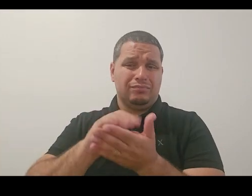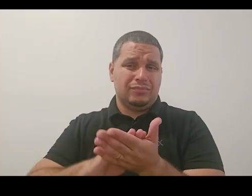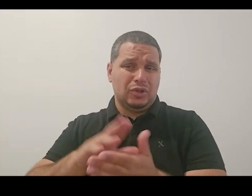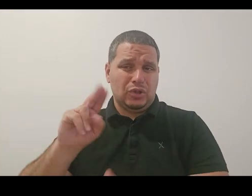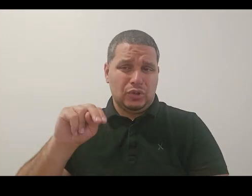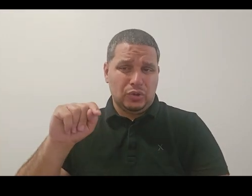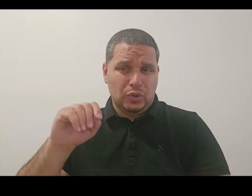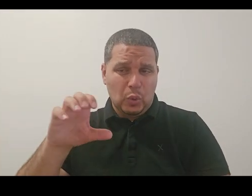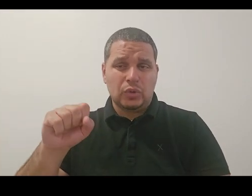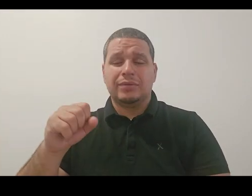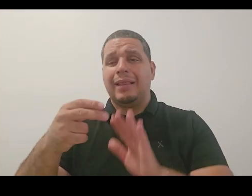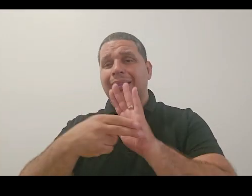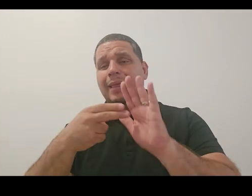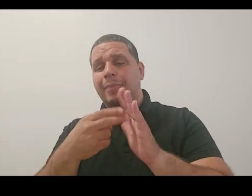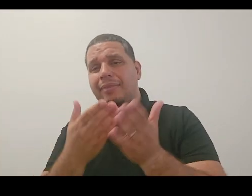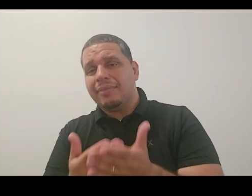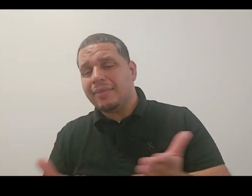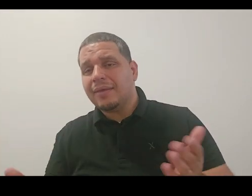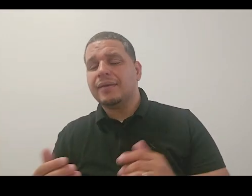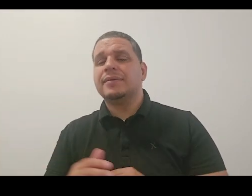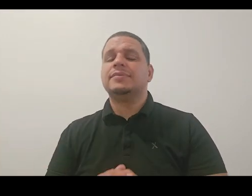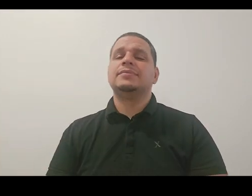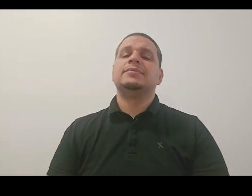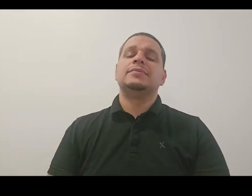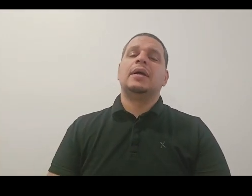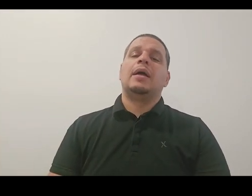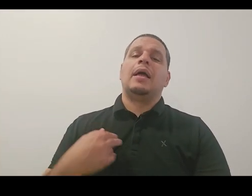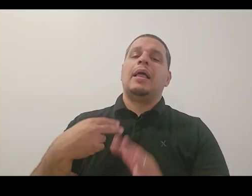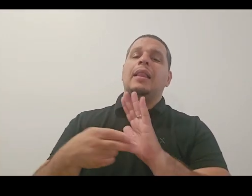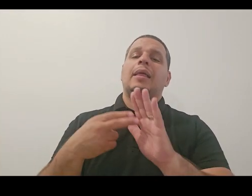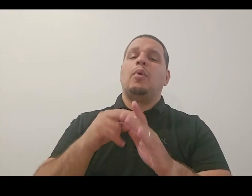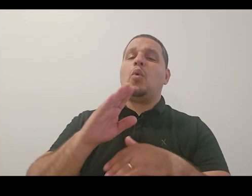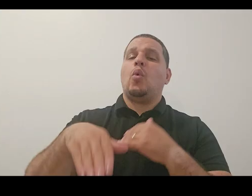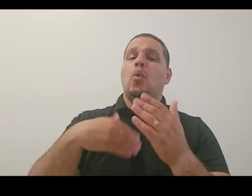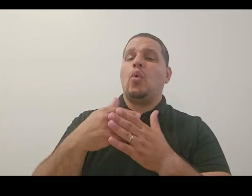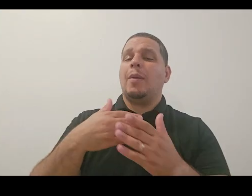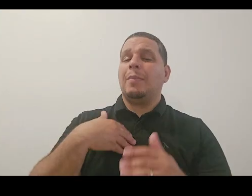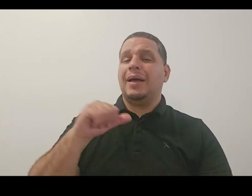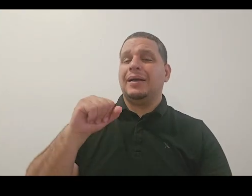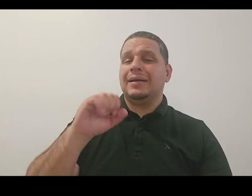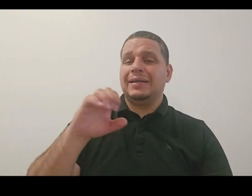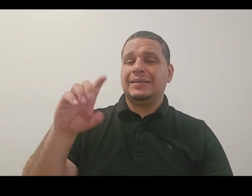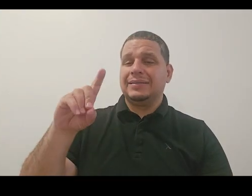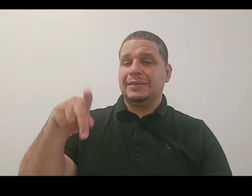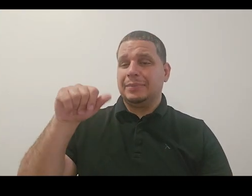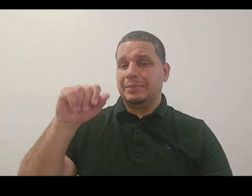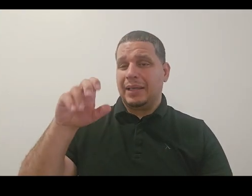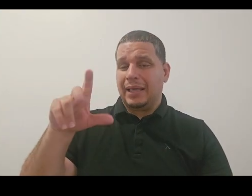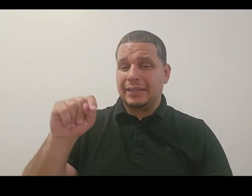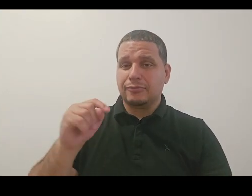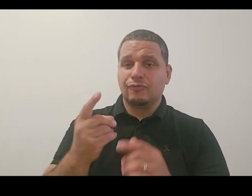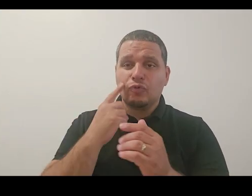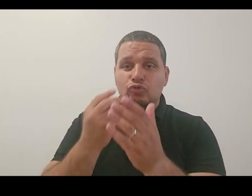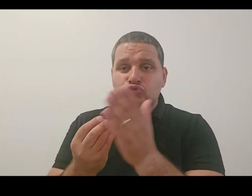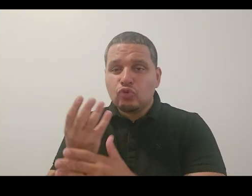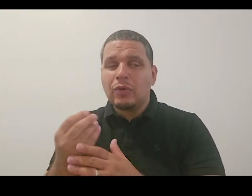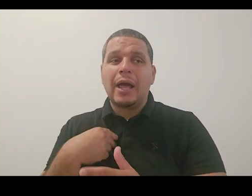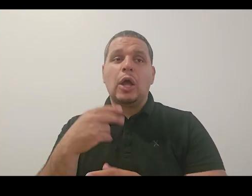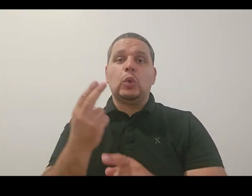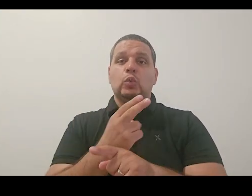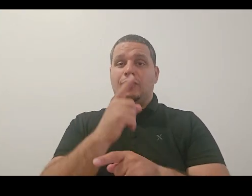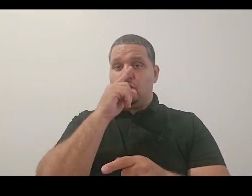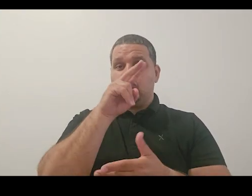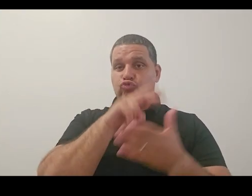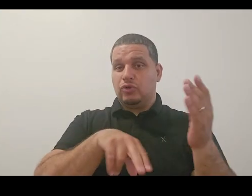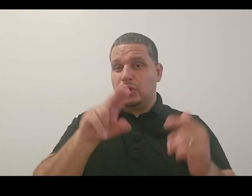taking notes, and I use it for labeling things. I'm into aeroponics, so I label all my little seed packets. I use it for reading